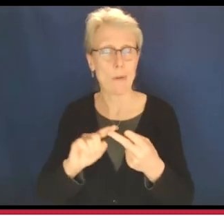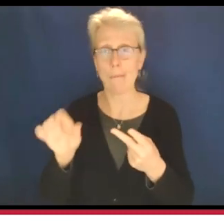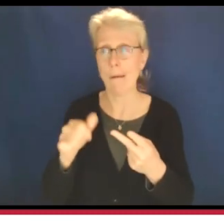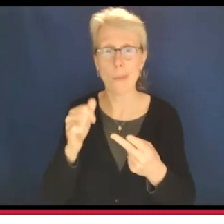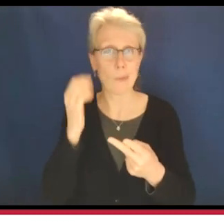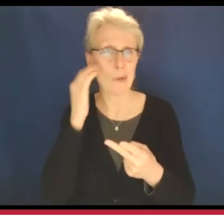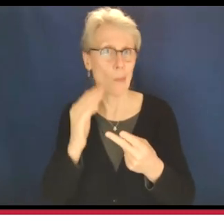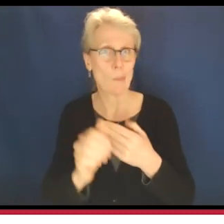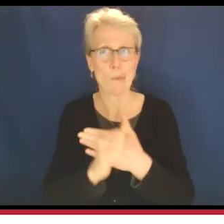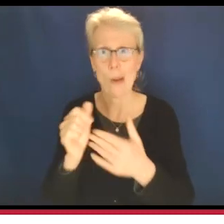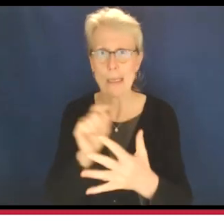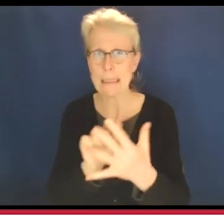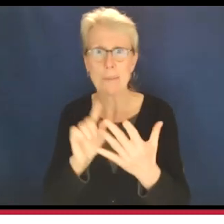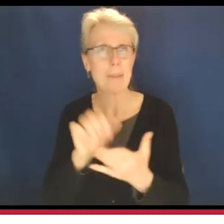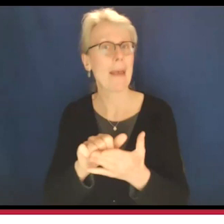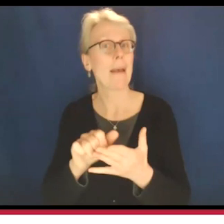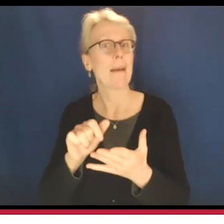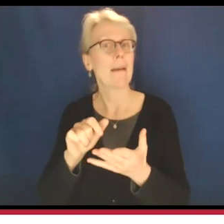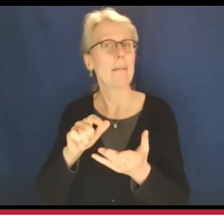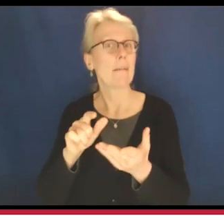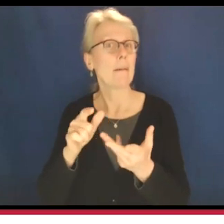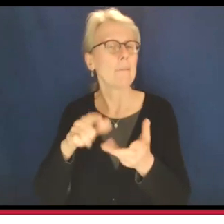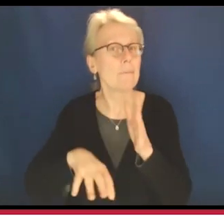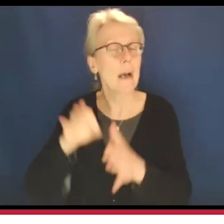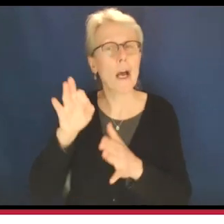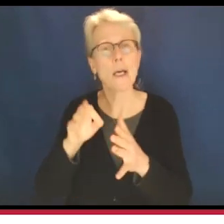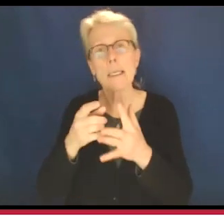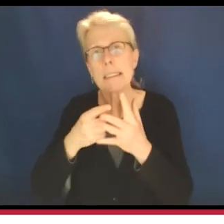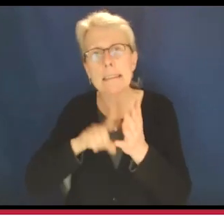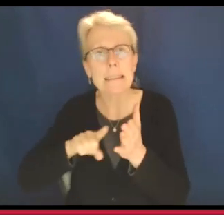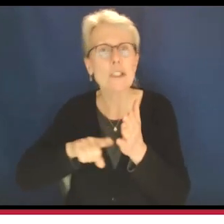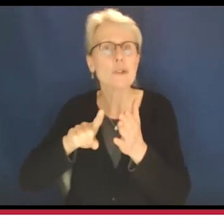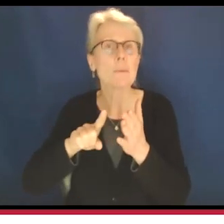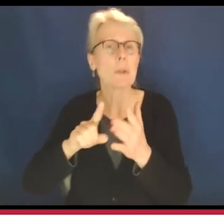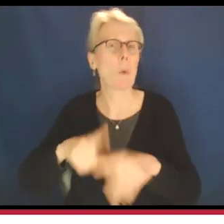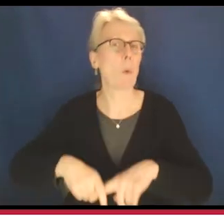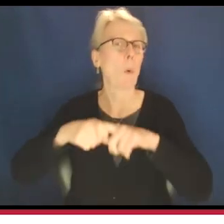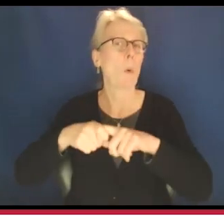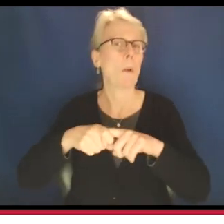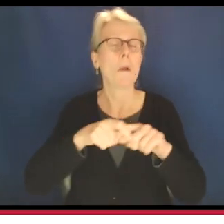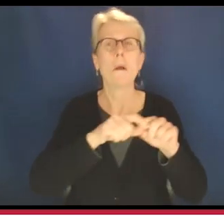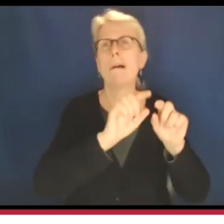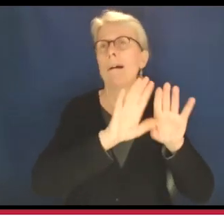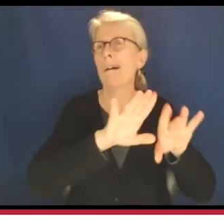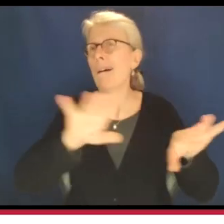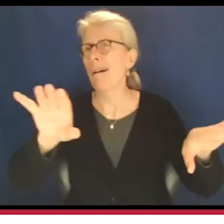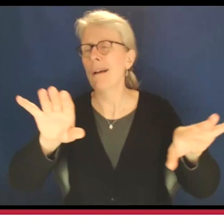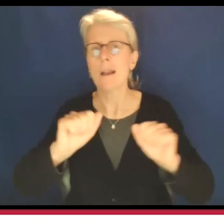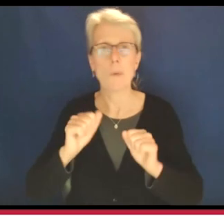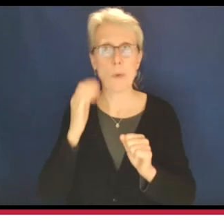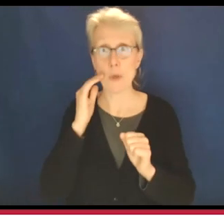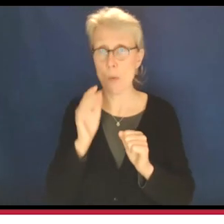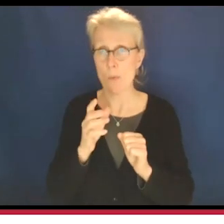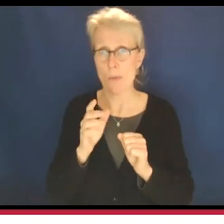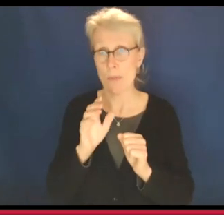shelf for very, very early stage investigations, try to push them to the point where we know that they're safe and we know that